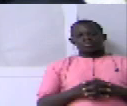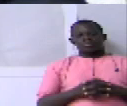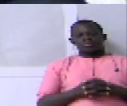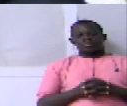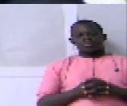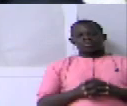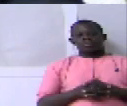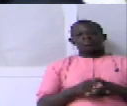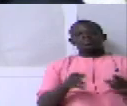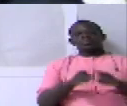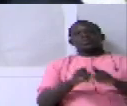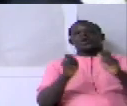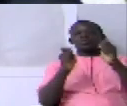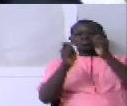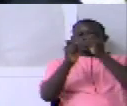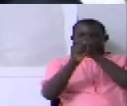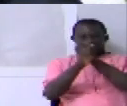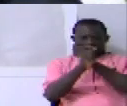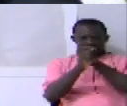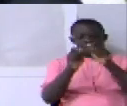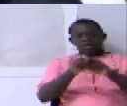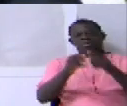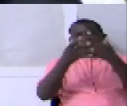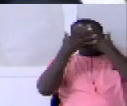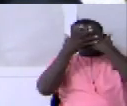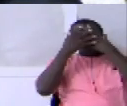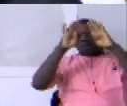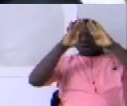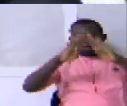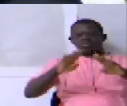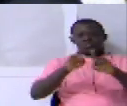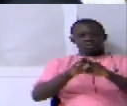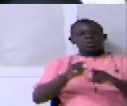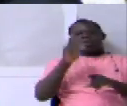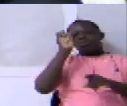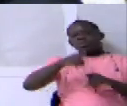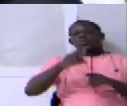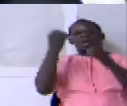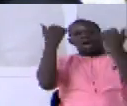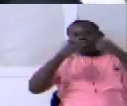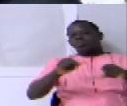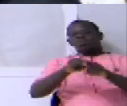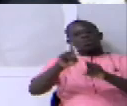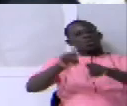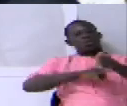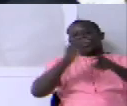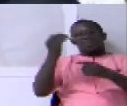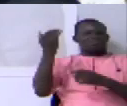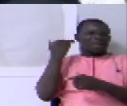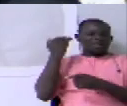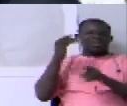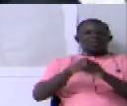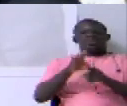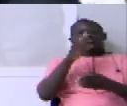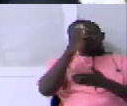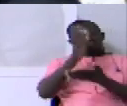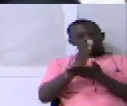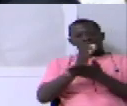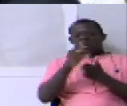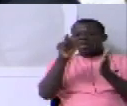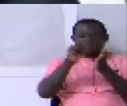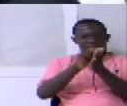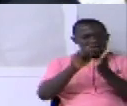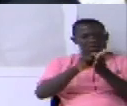Reform of the prisons is long overdue and absolutely urgent. We